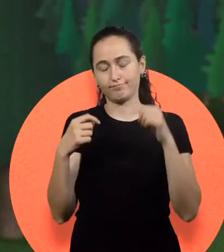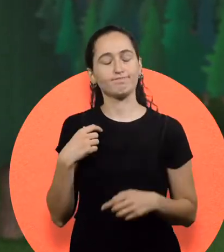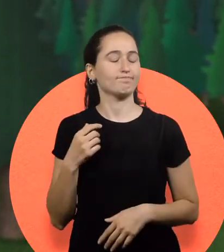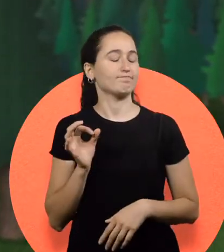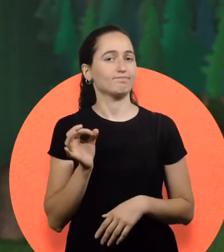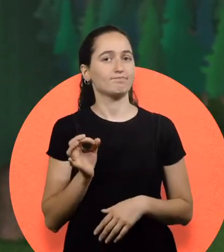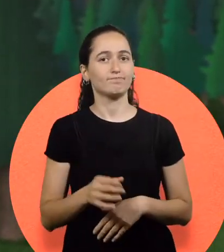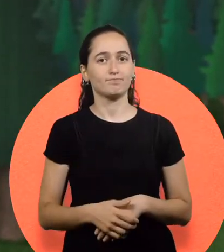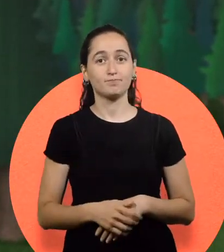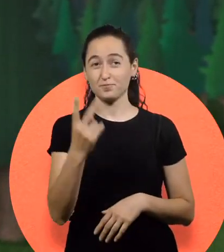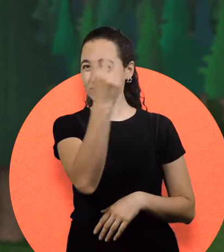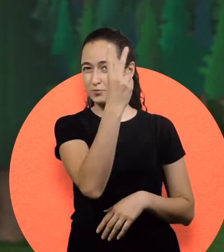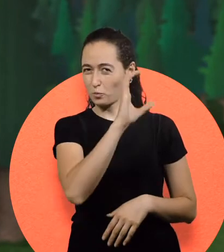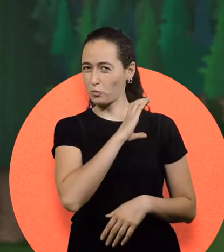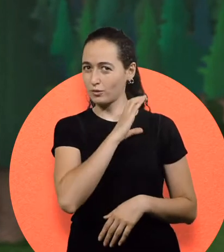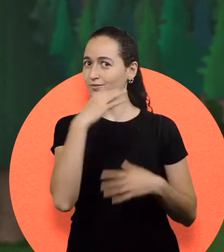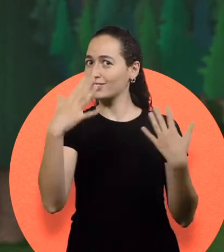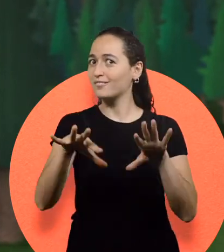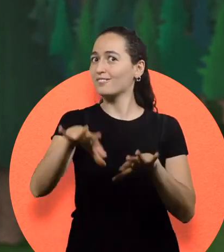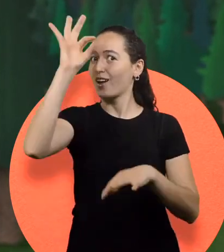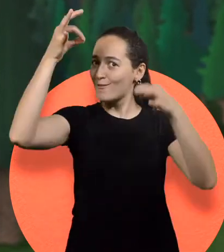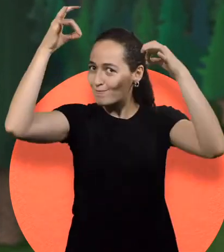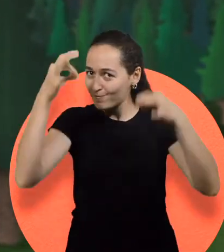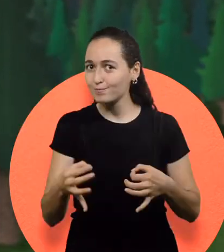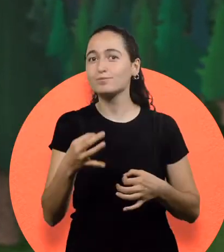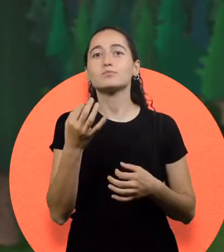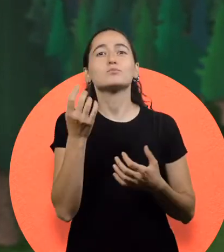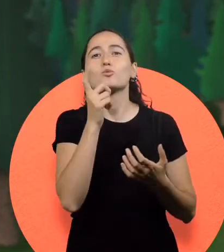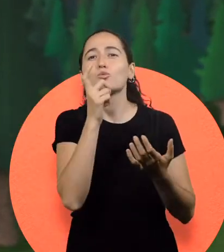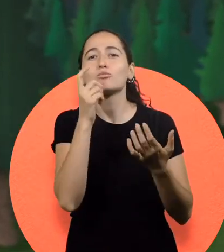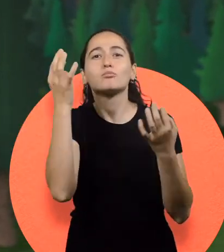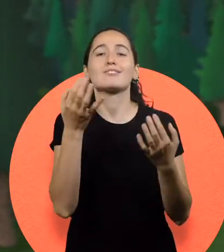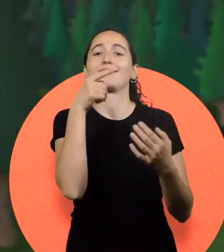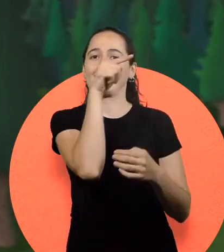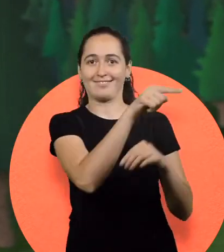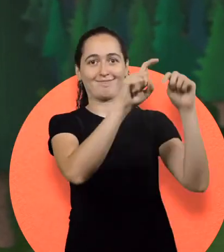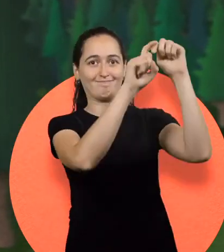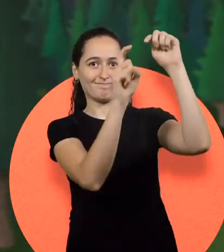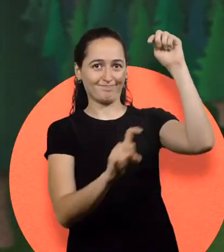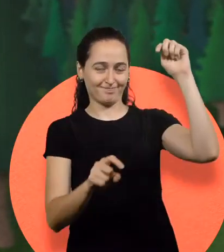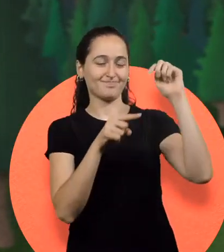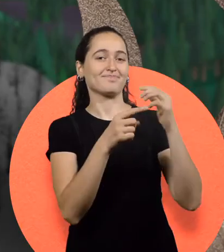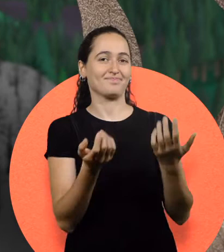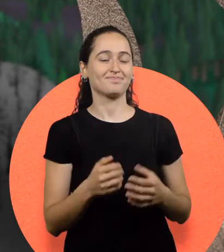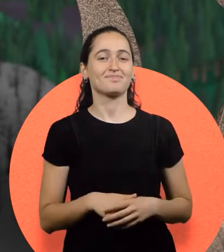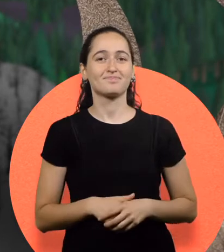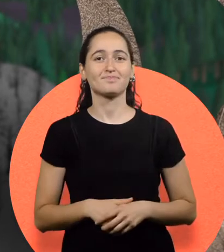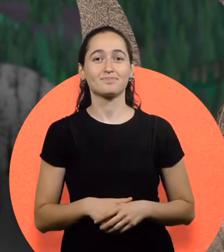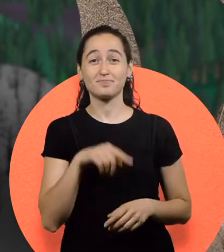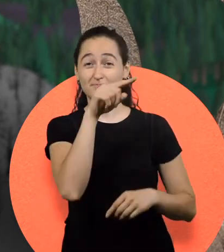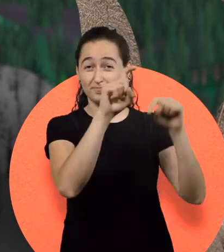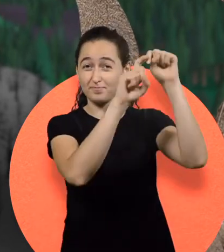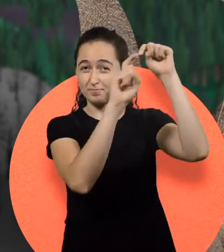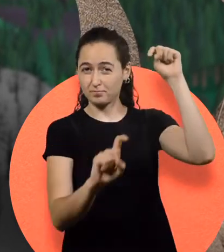frightened too. I'm glad that the Forestry Commission officers were able to discover what caused the fire. But